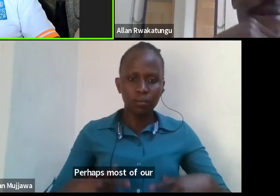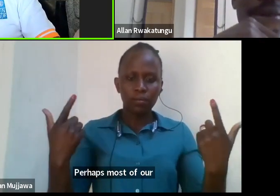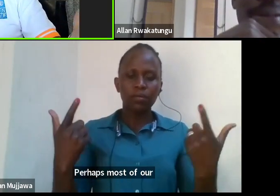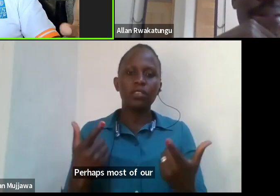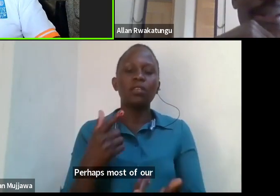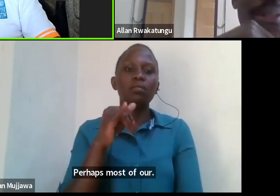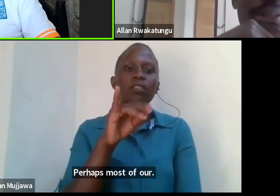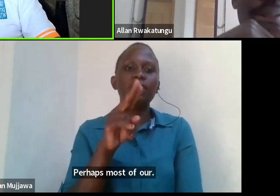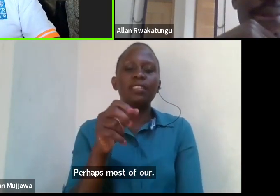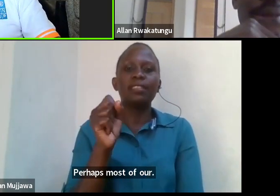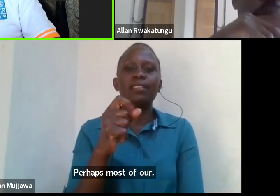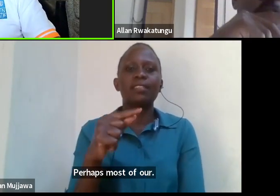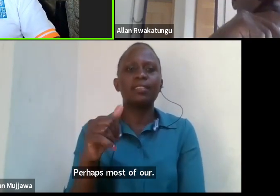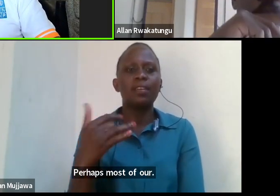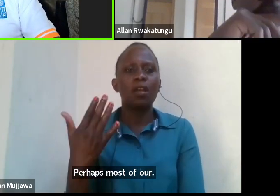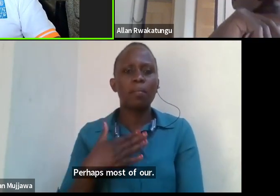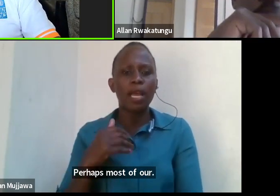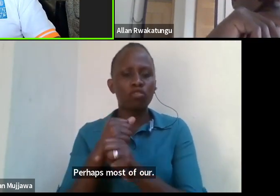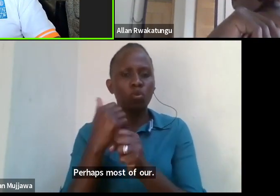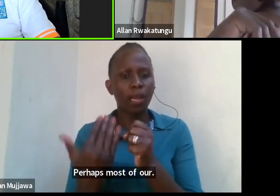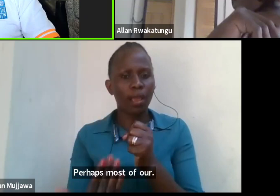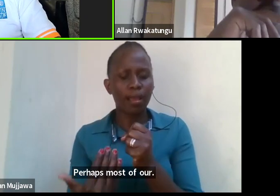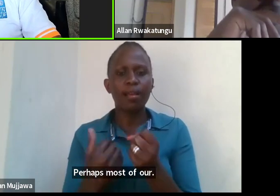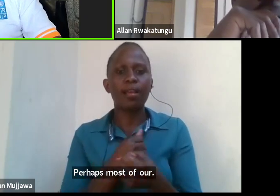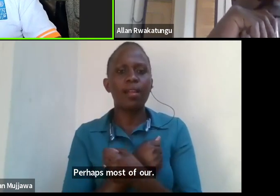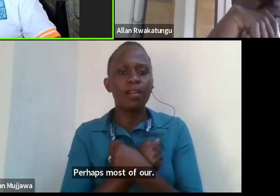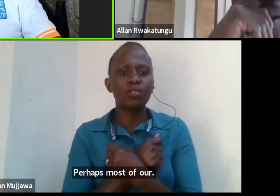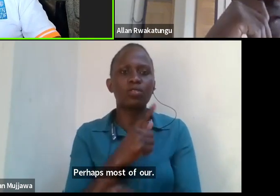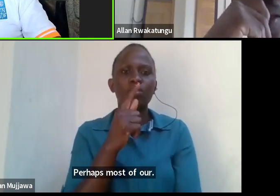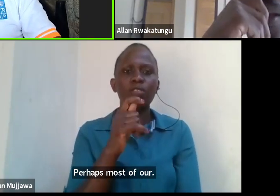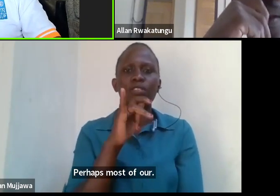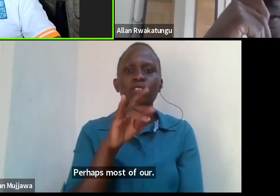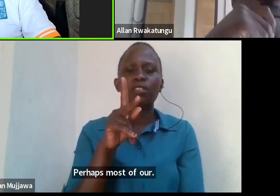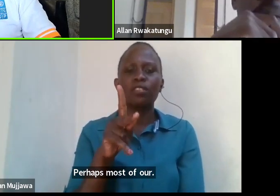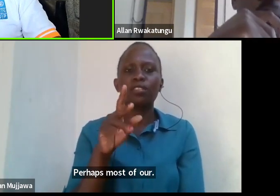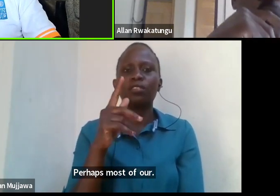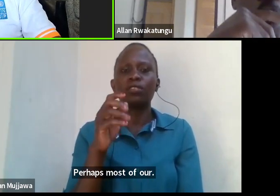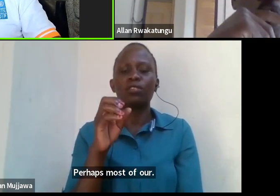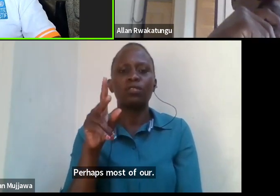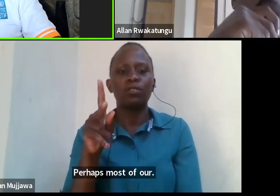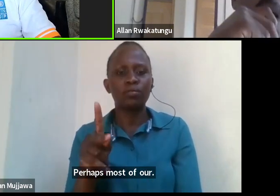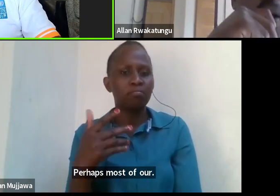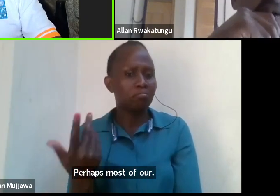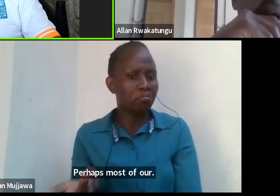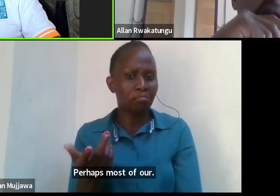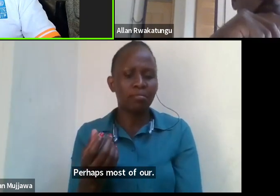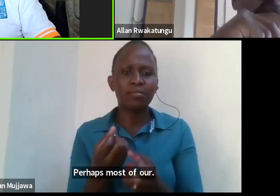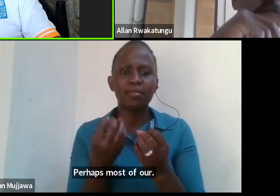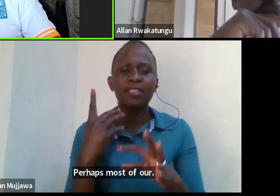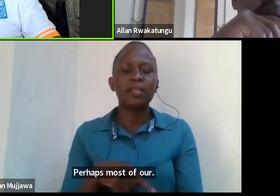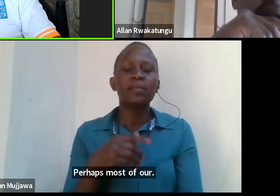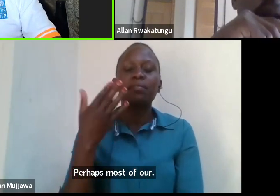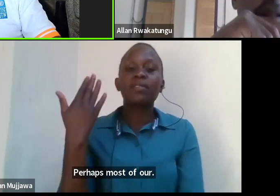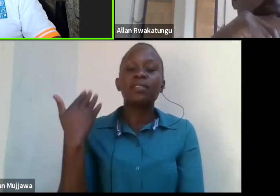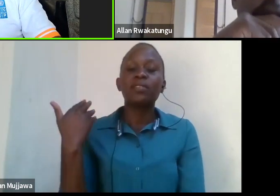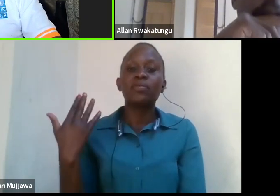Instagram. My daughter, on the other hand, is on TikTok, which actually used to be